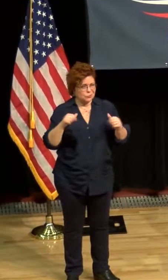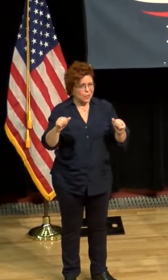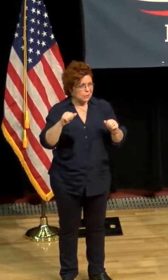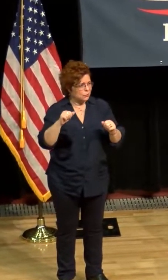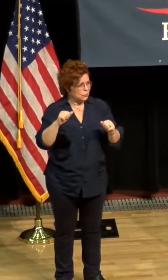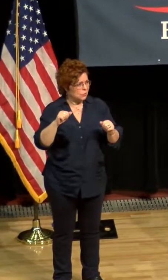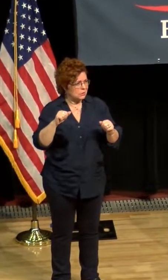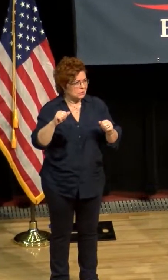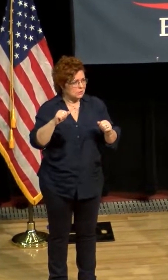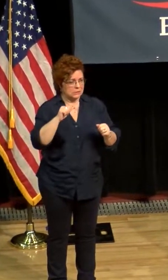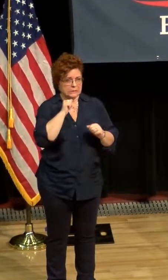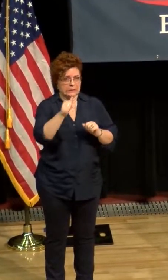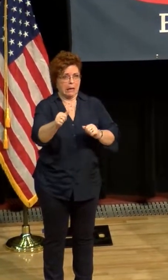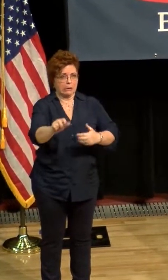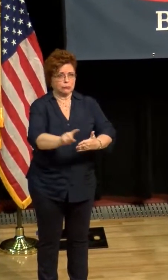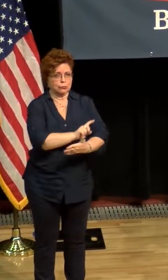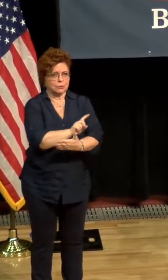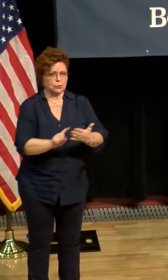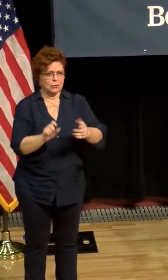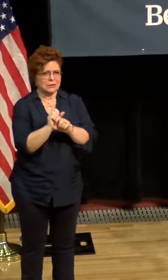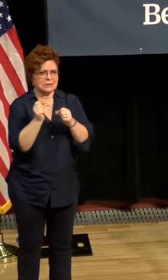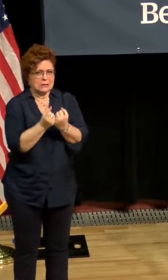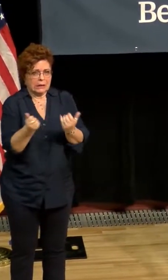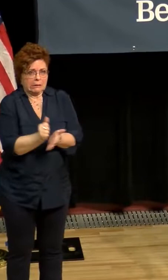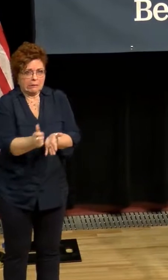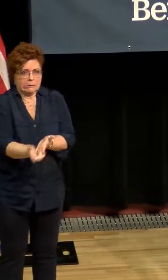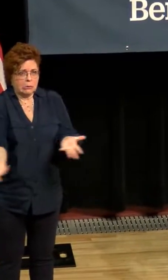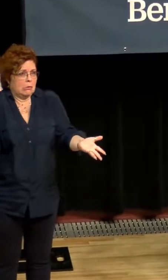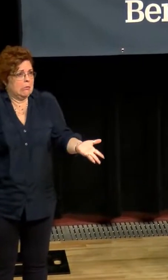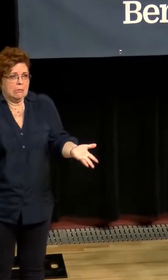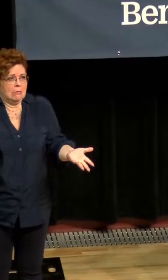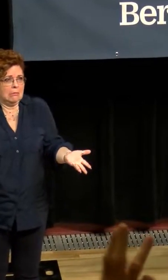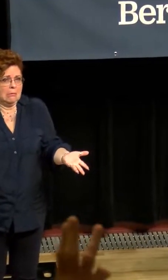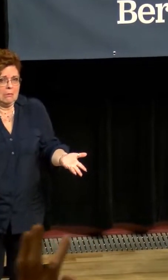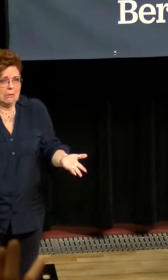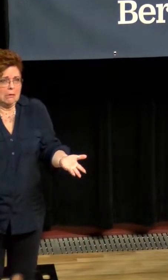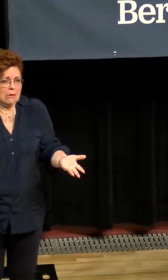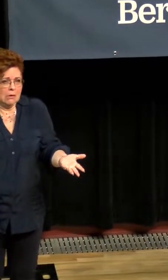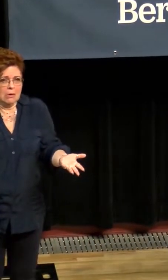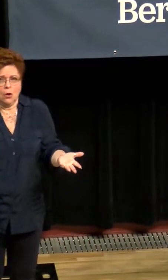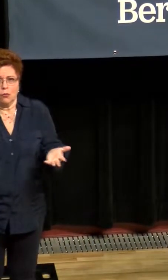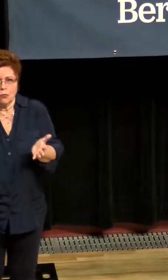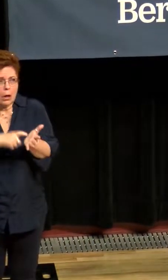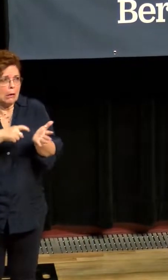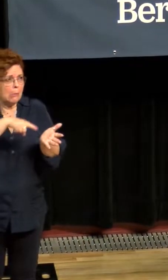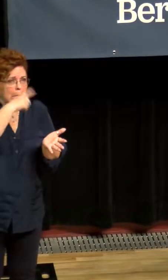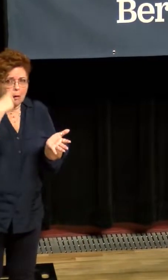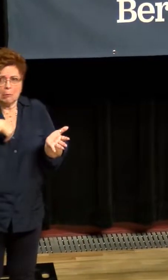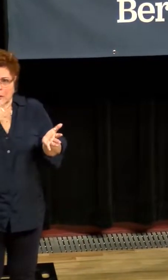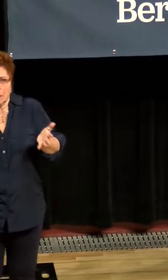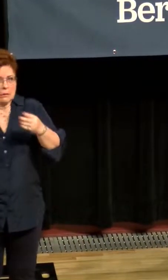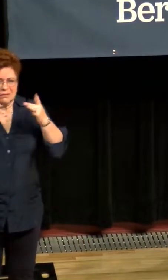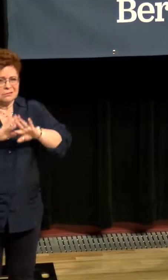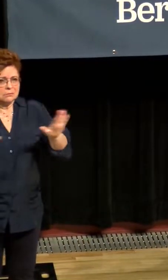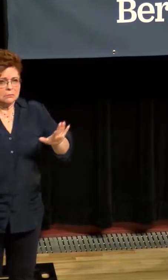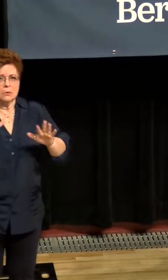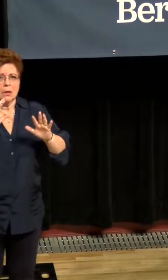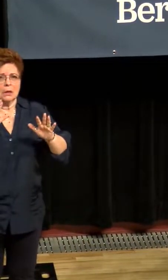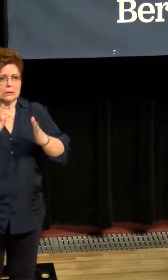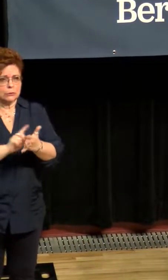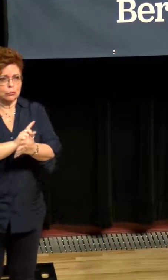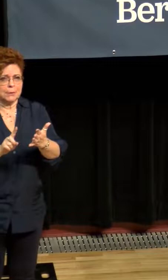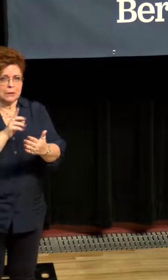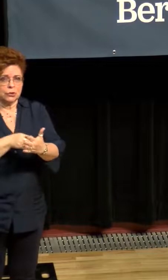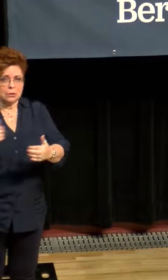create a non-discriminatory society. All right. That's all. So it's not just discrimination against women or blacks or gays or anybody else. It's discrimination against